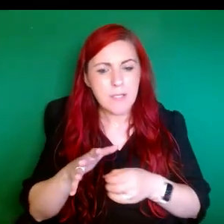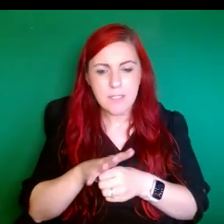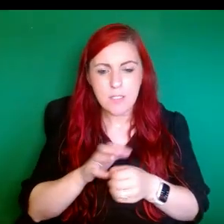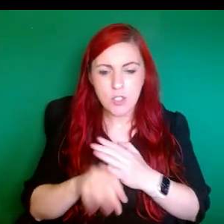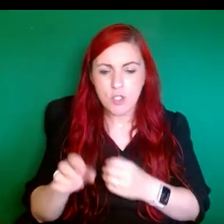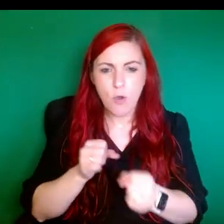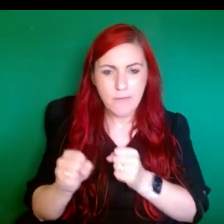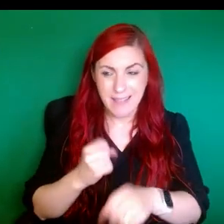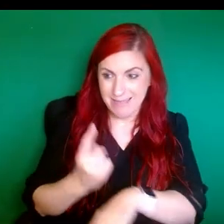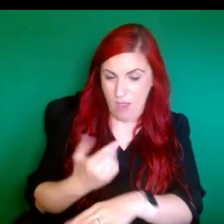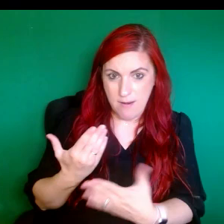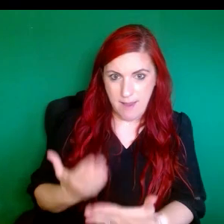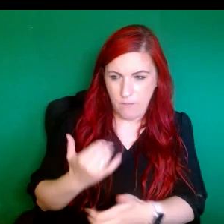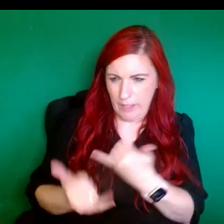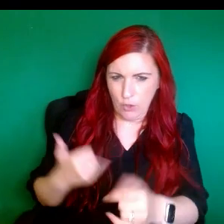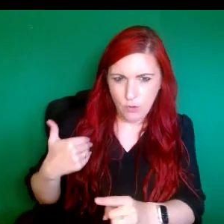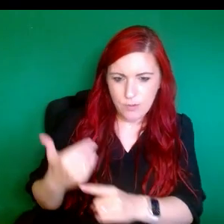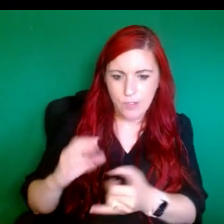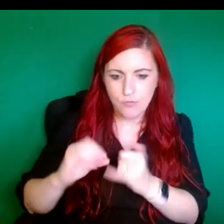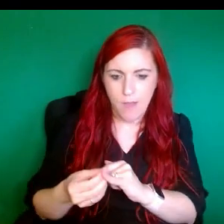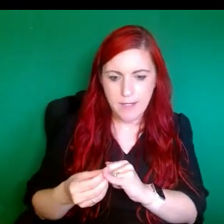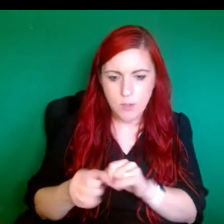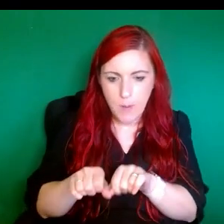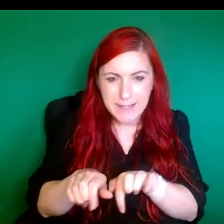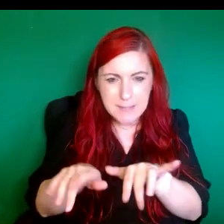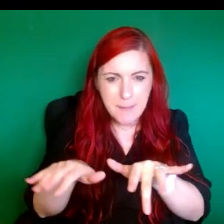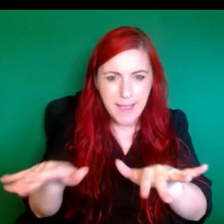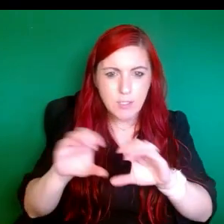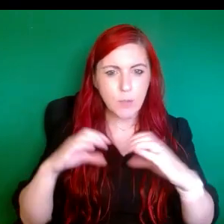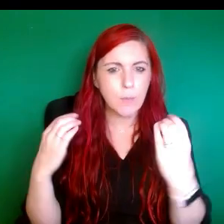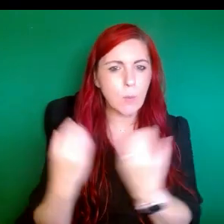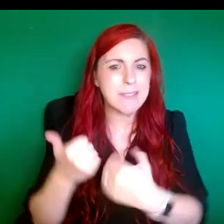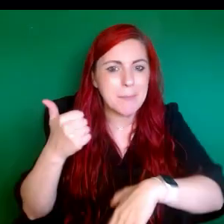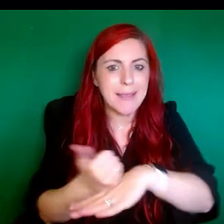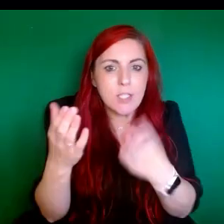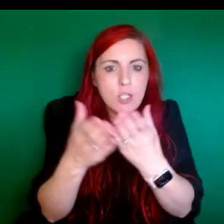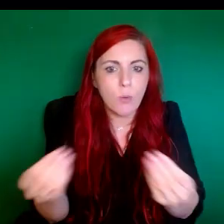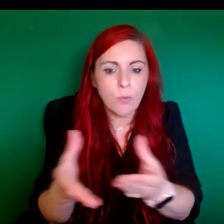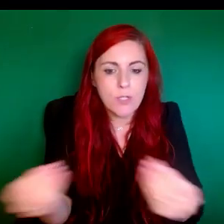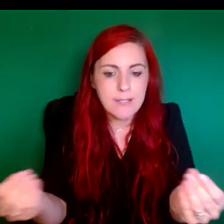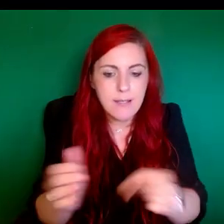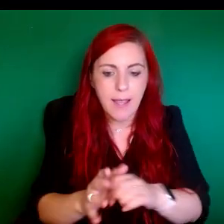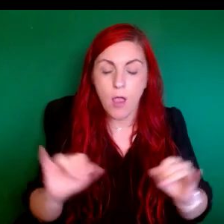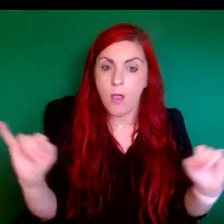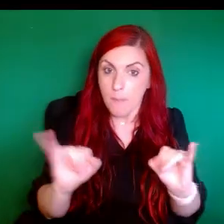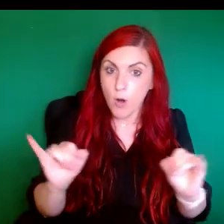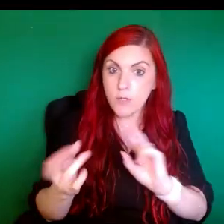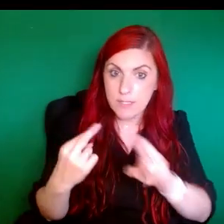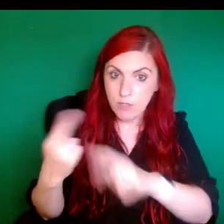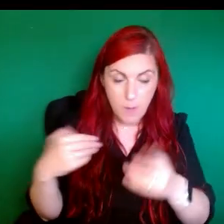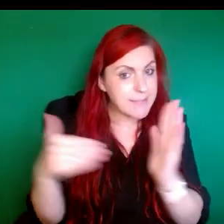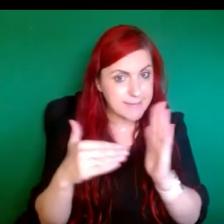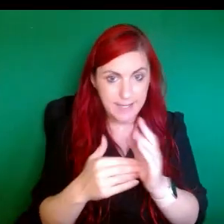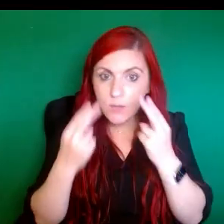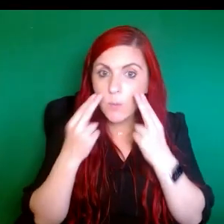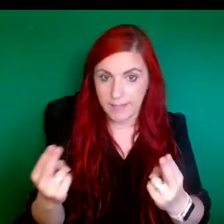extend and expand our community-based solutions. Our emergency responses are very much needed for people experiencing homelessness, but